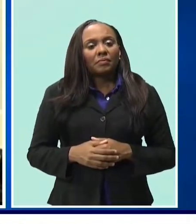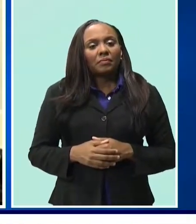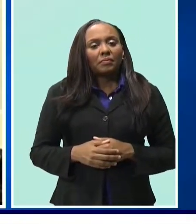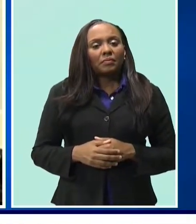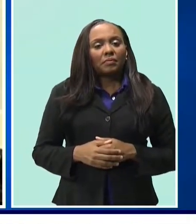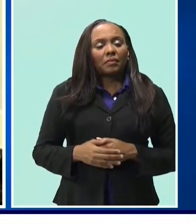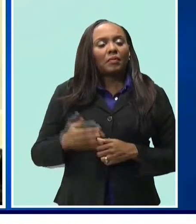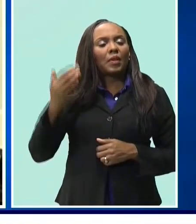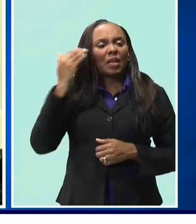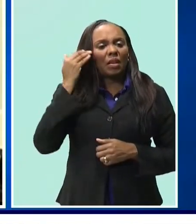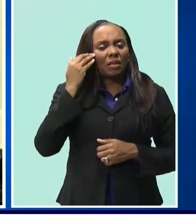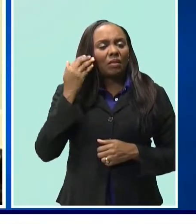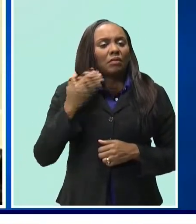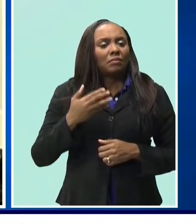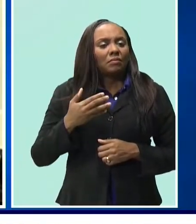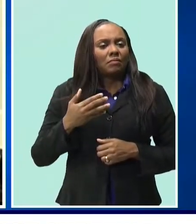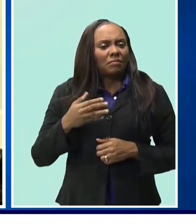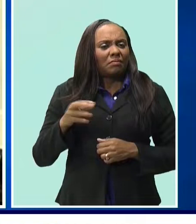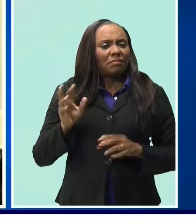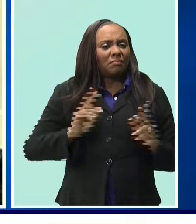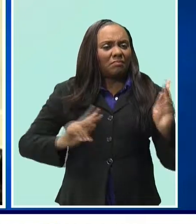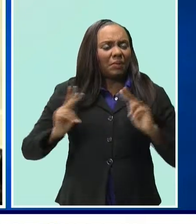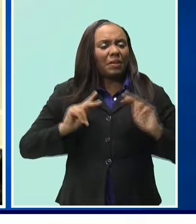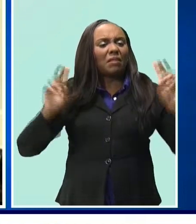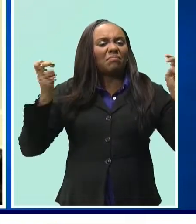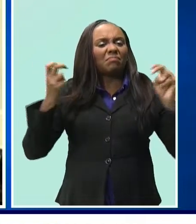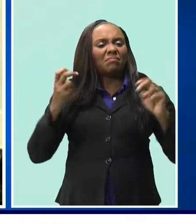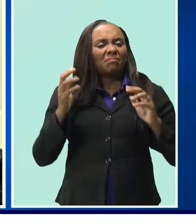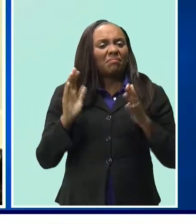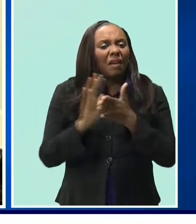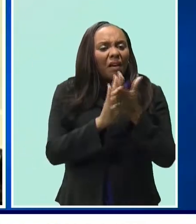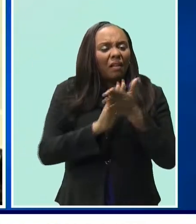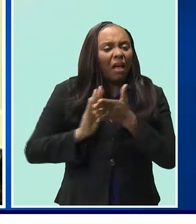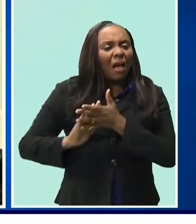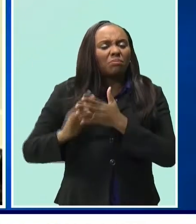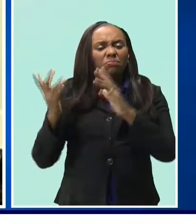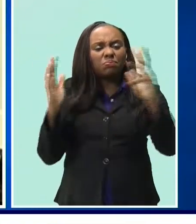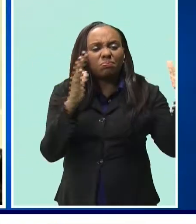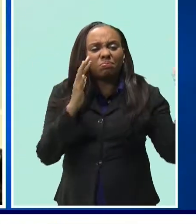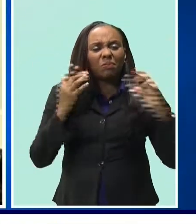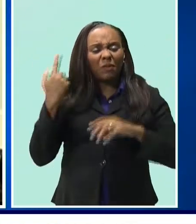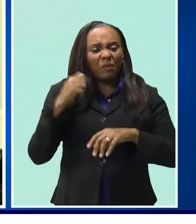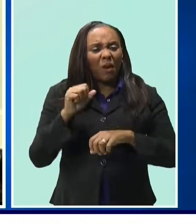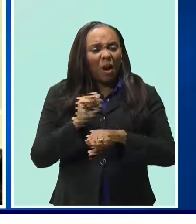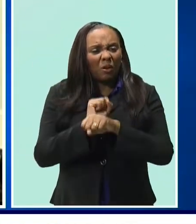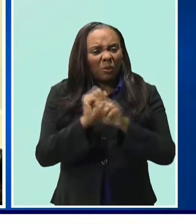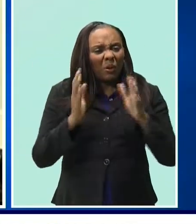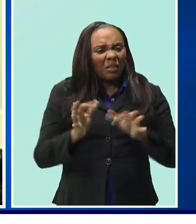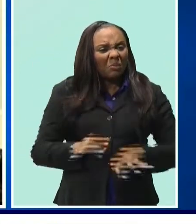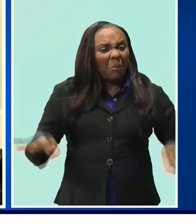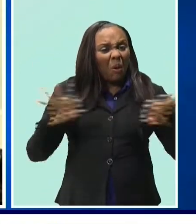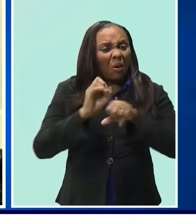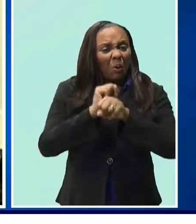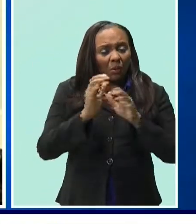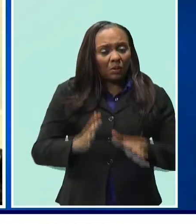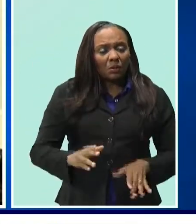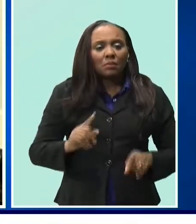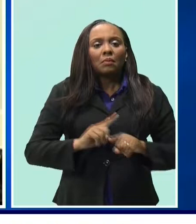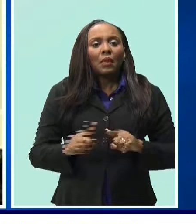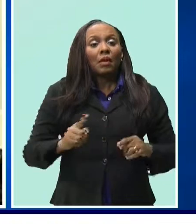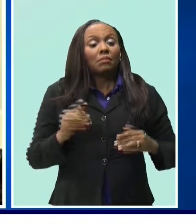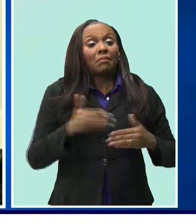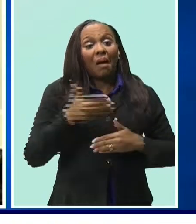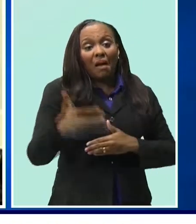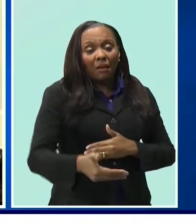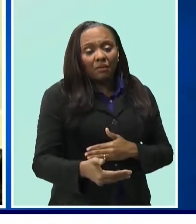is appreciated, but as a token gesture, and I believe that when we get past this, a more